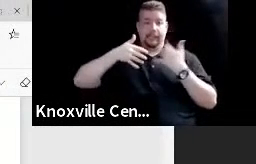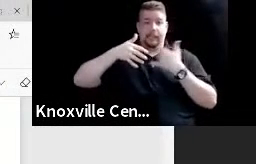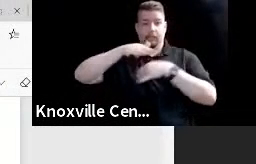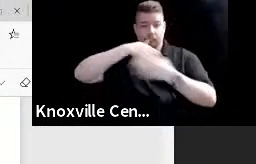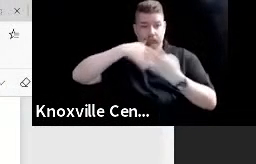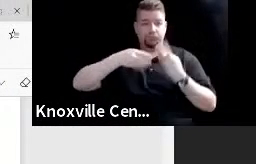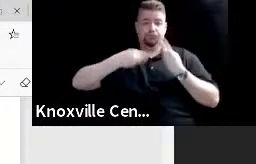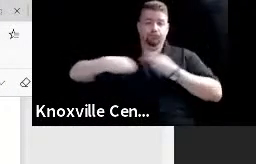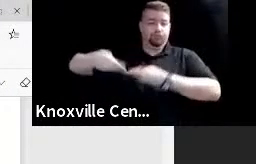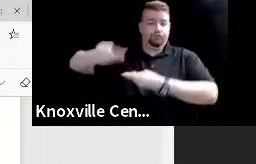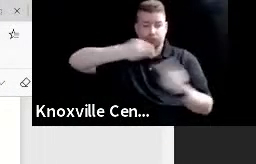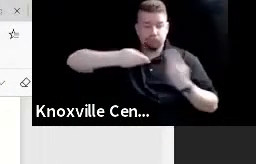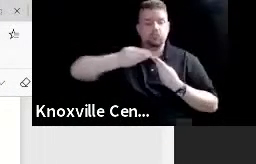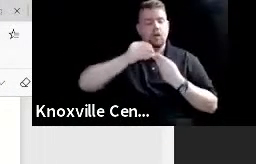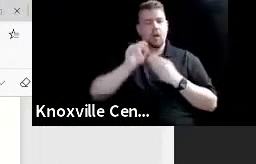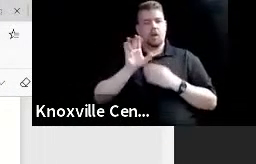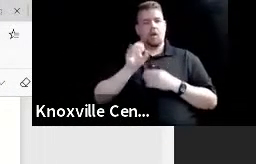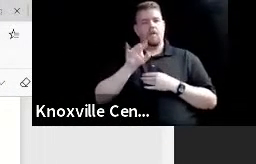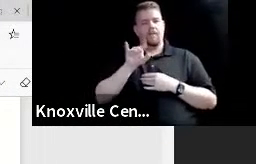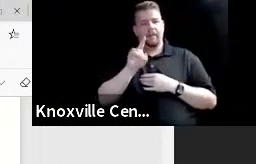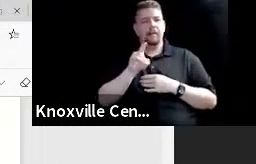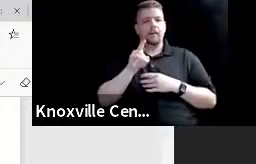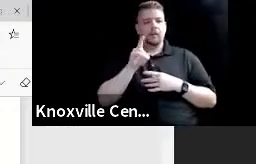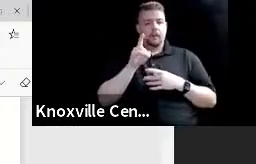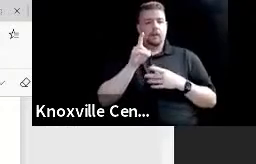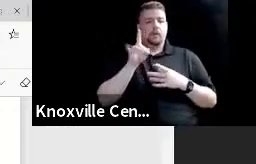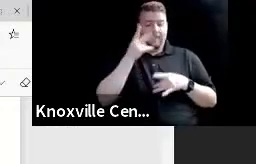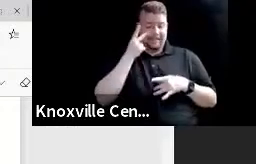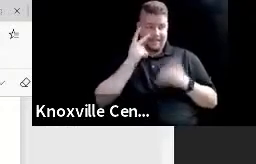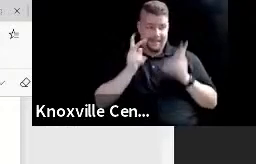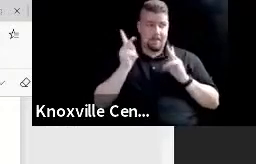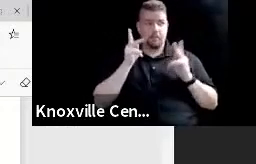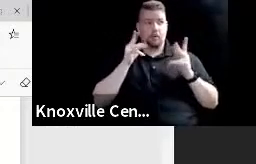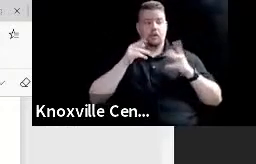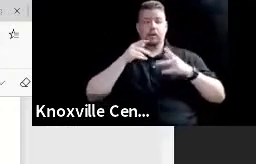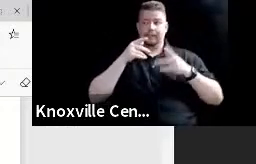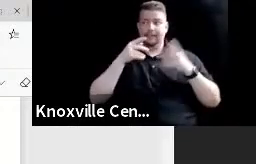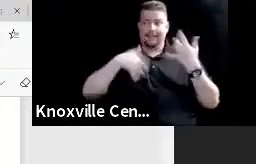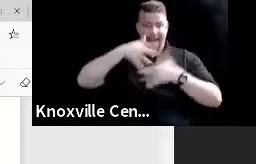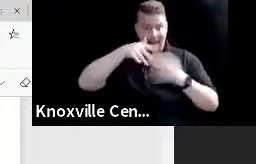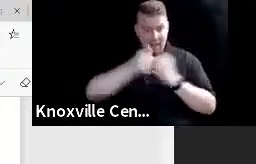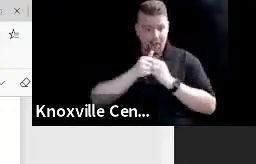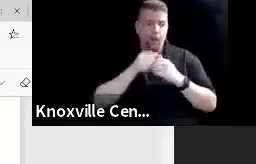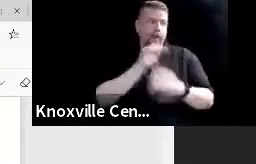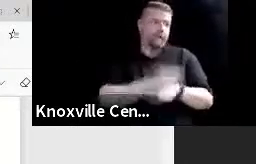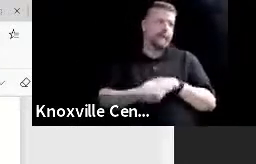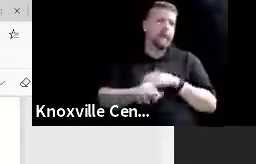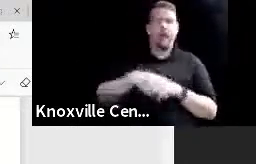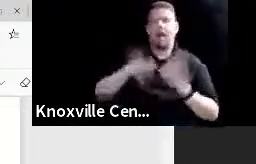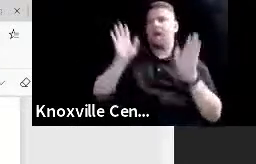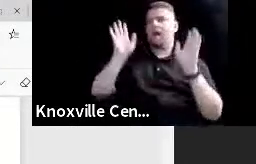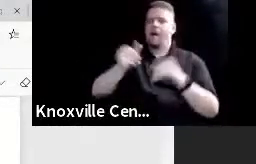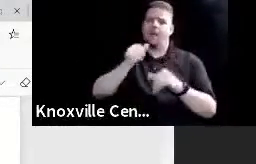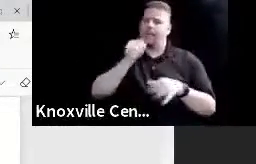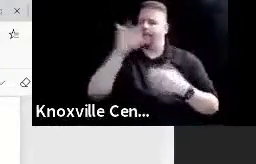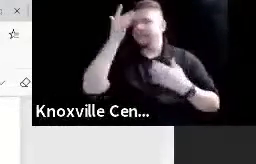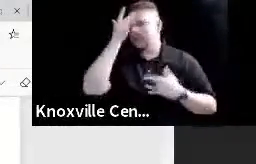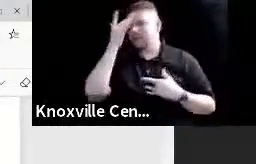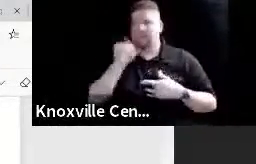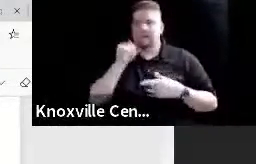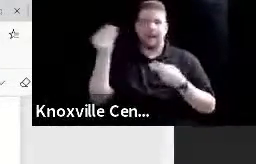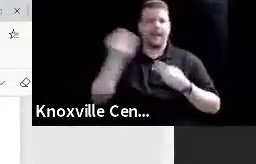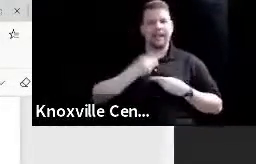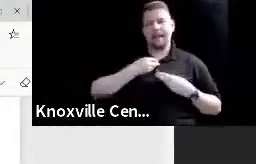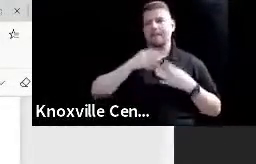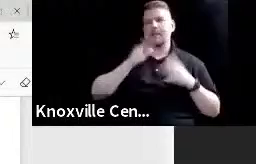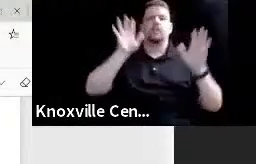events where people get together and they're comfortable with the people that are there and don't think they're going to give them COVID, and they, really